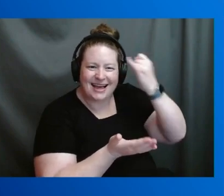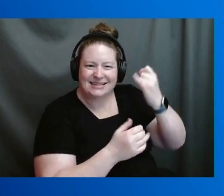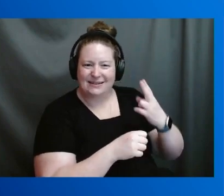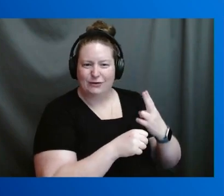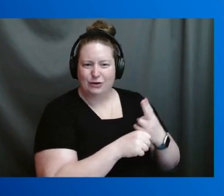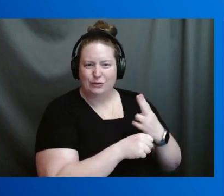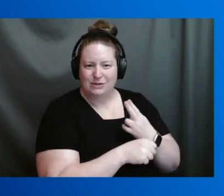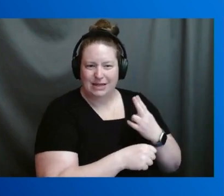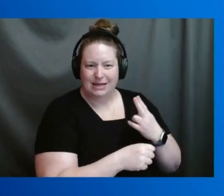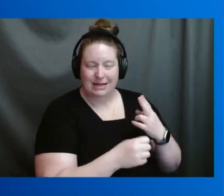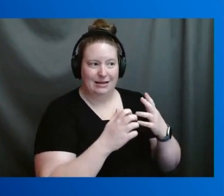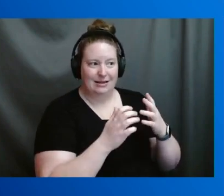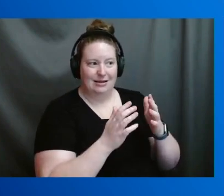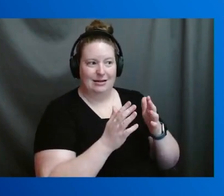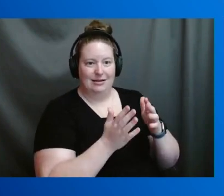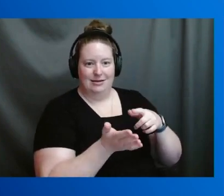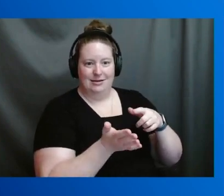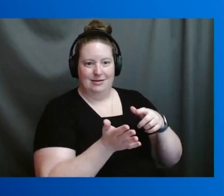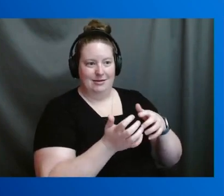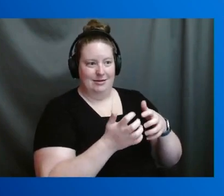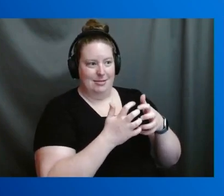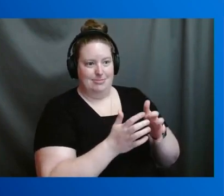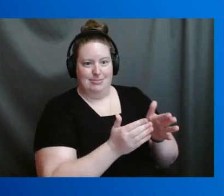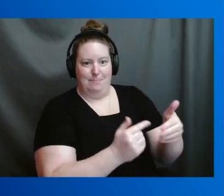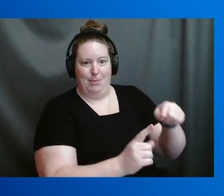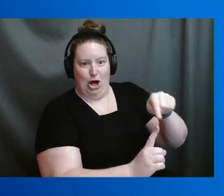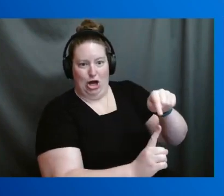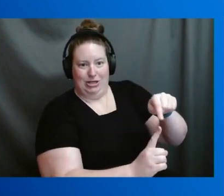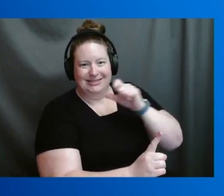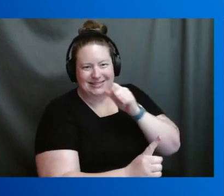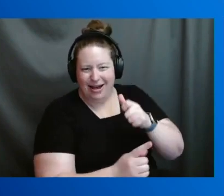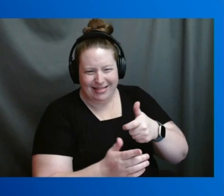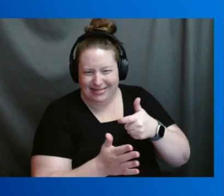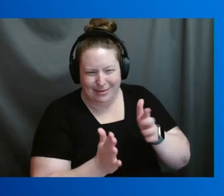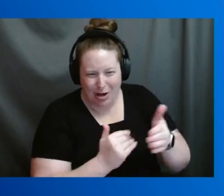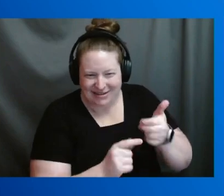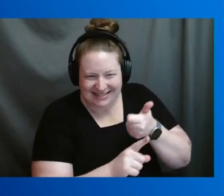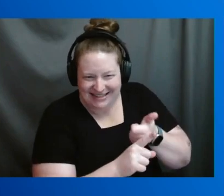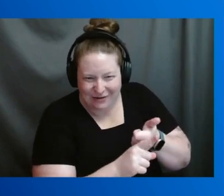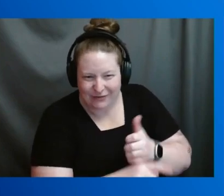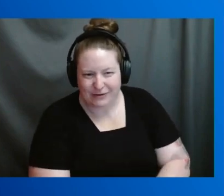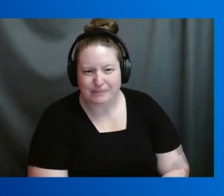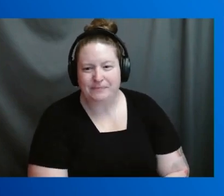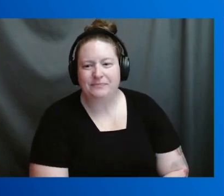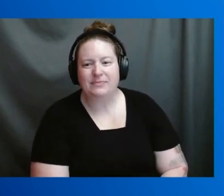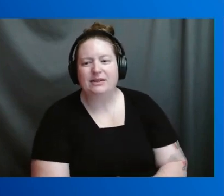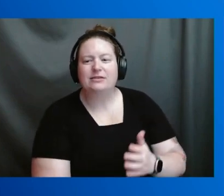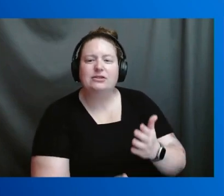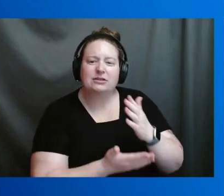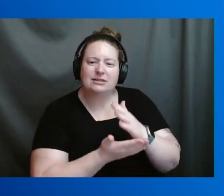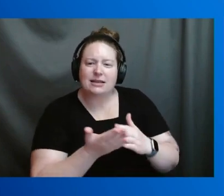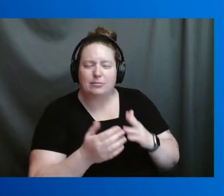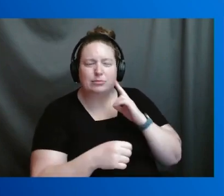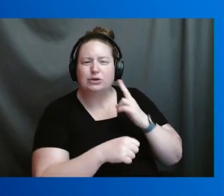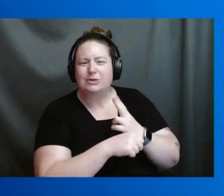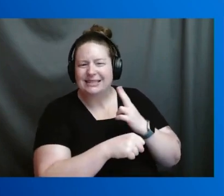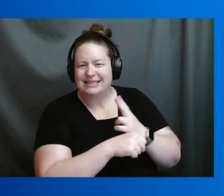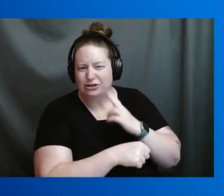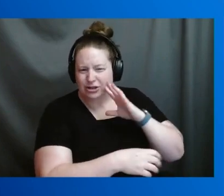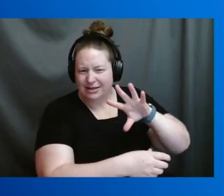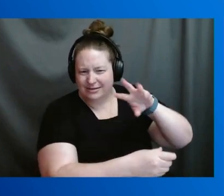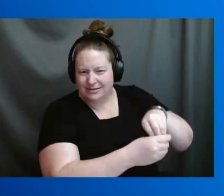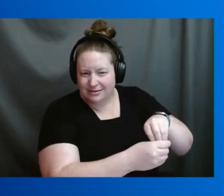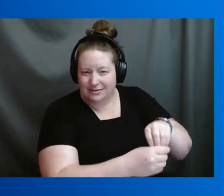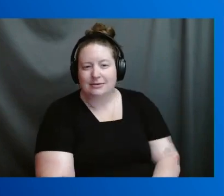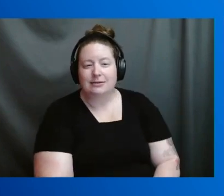than the box itself, right? So in some ways, there's this concept of utilization that gets baked into it. So, conventionally, a rough rule of